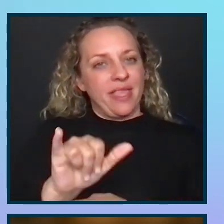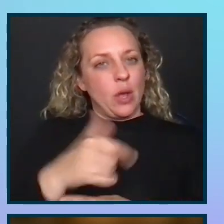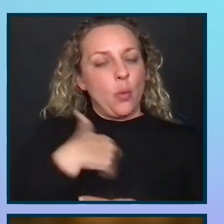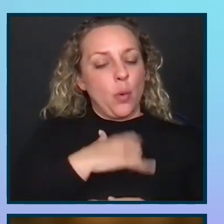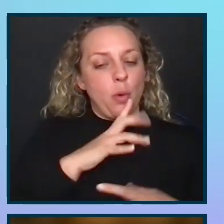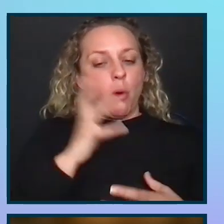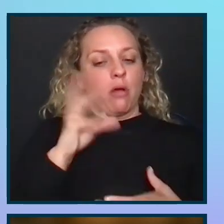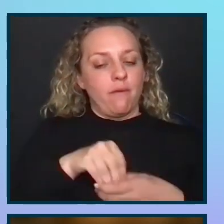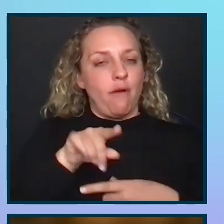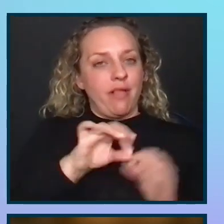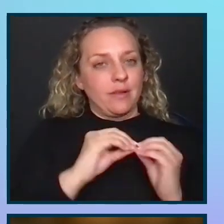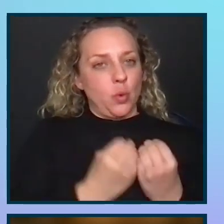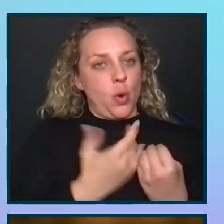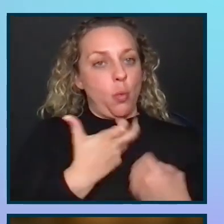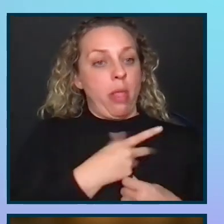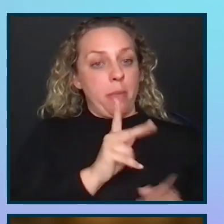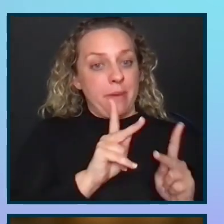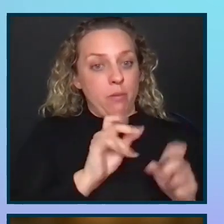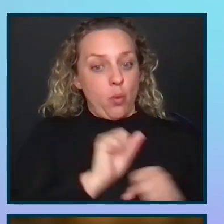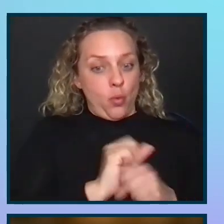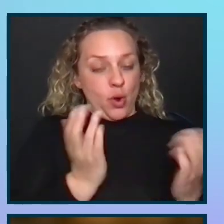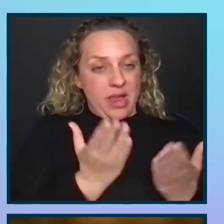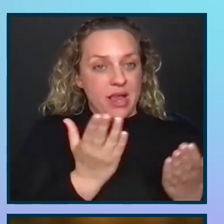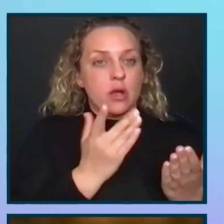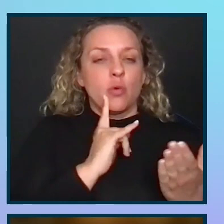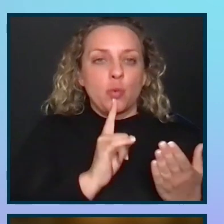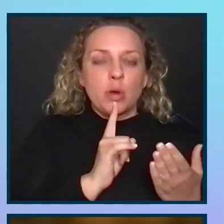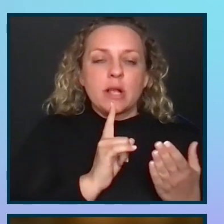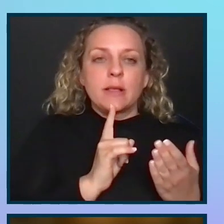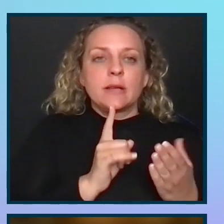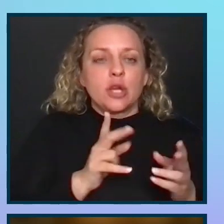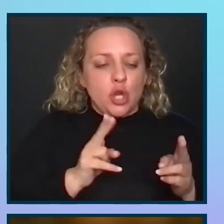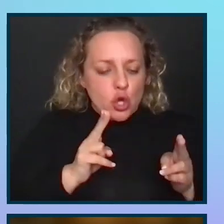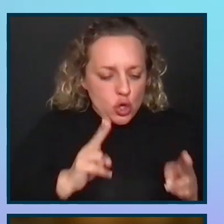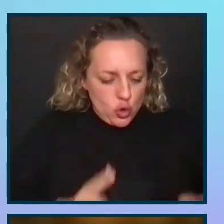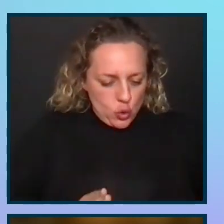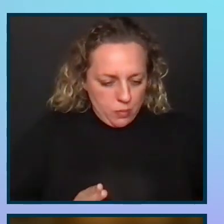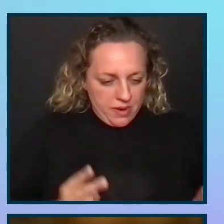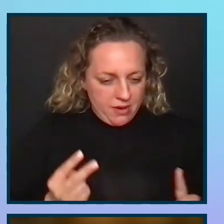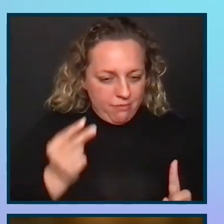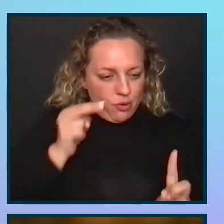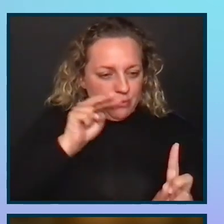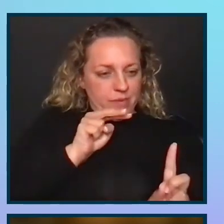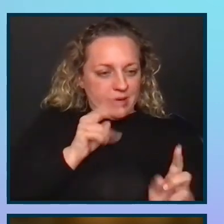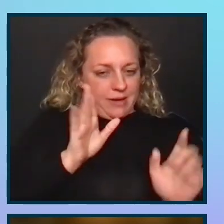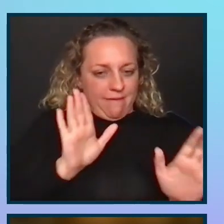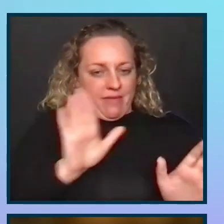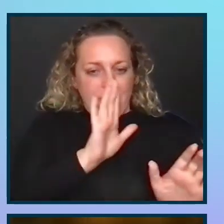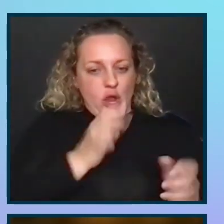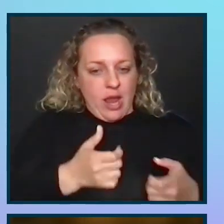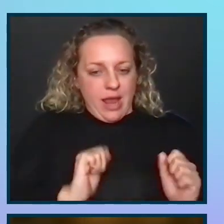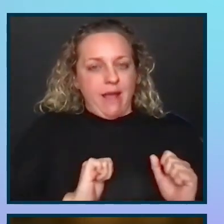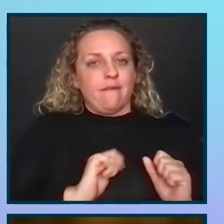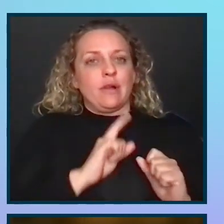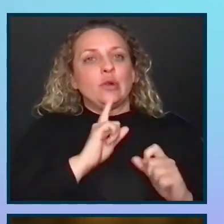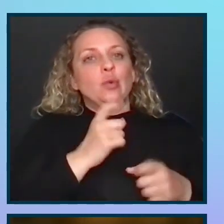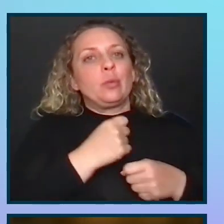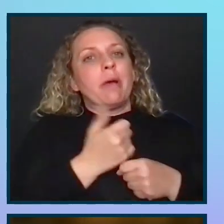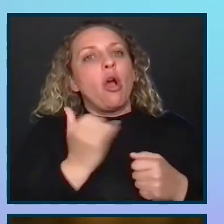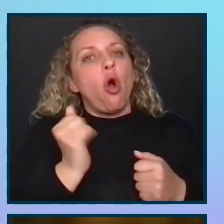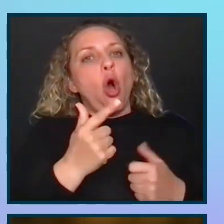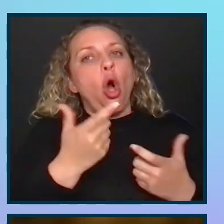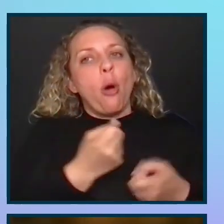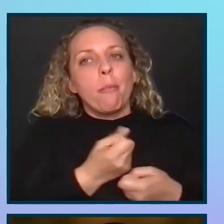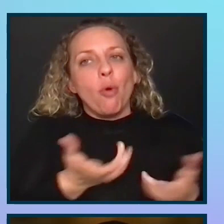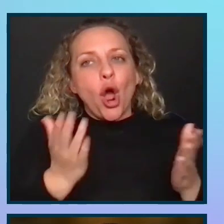the members of our organization to really humanize the efforts that we're doing in order to make our products accessible. We want to